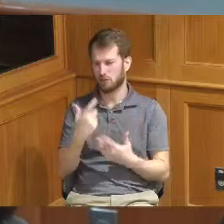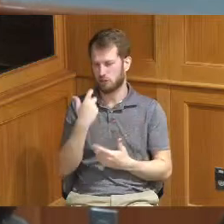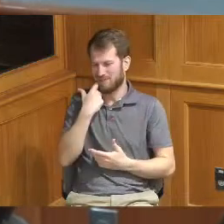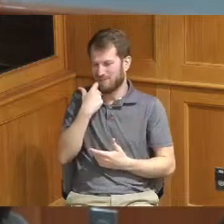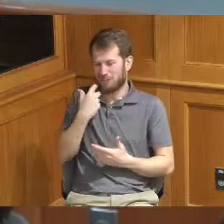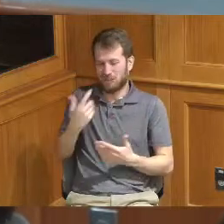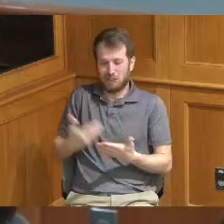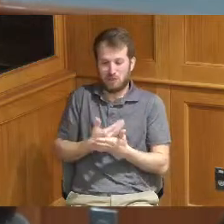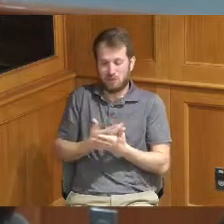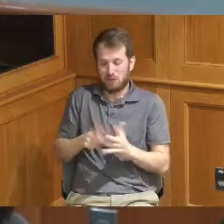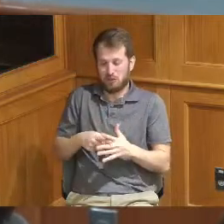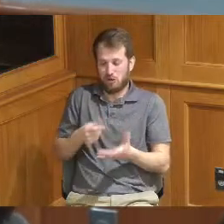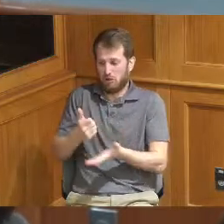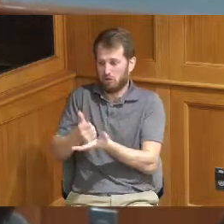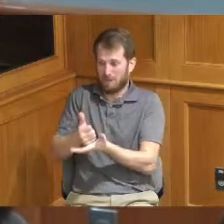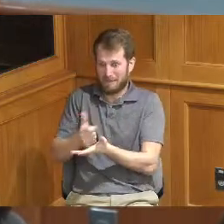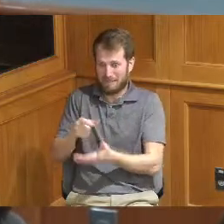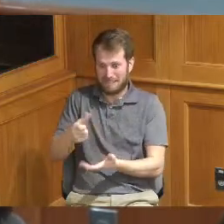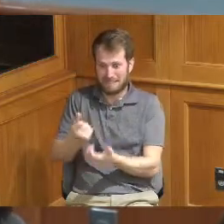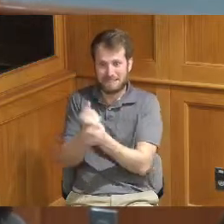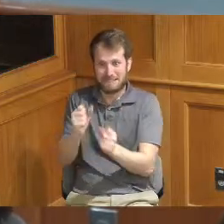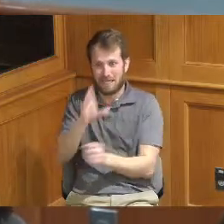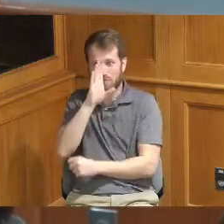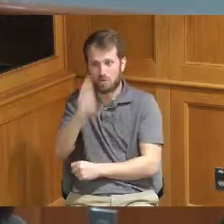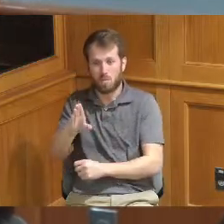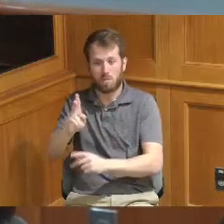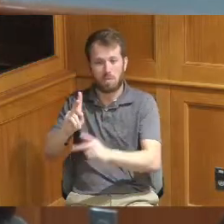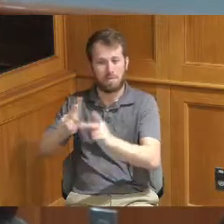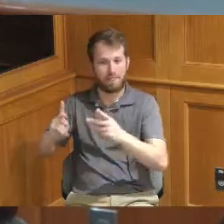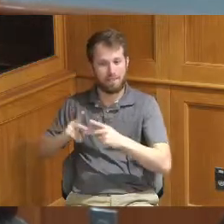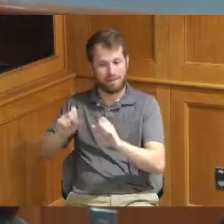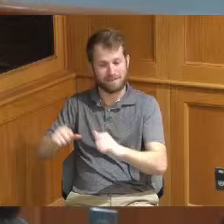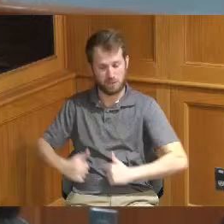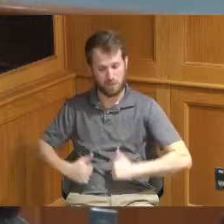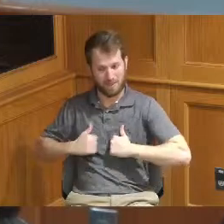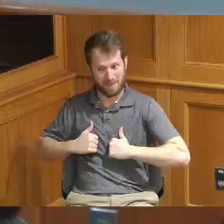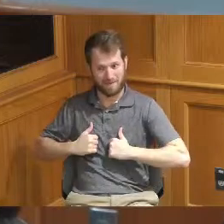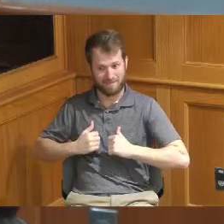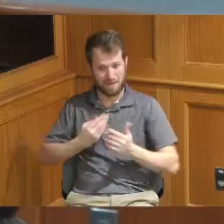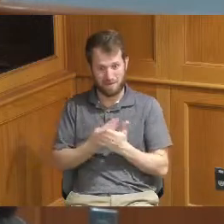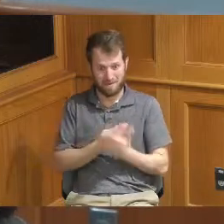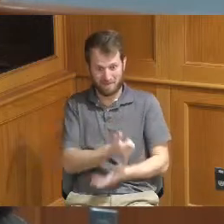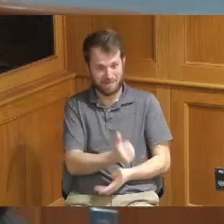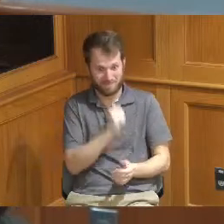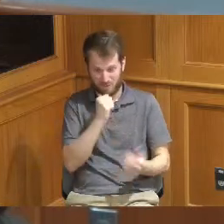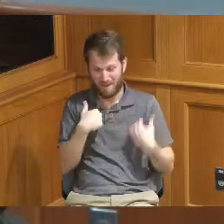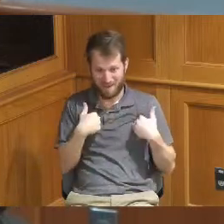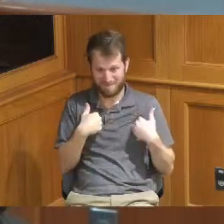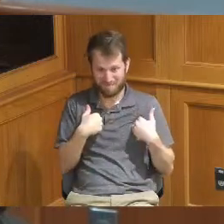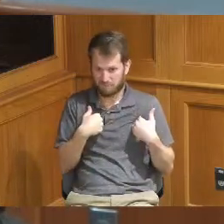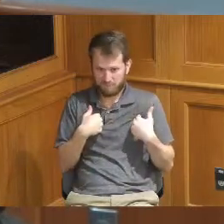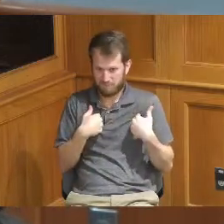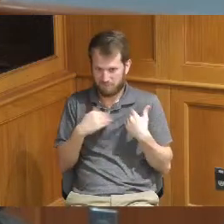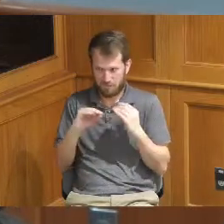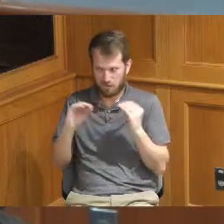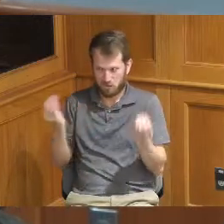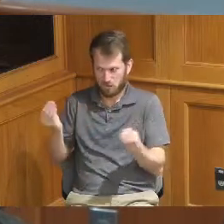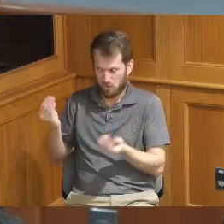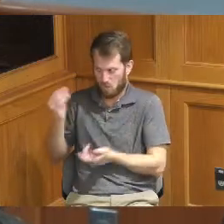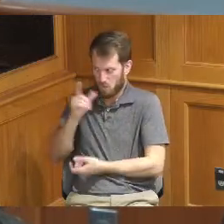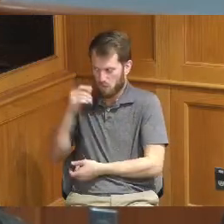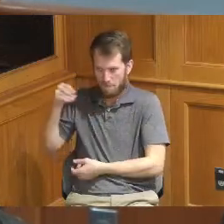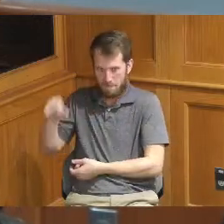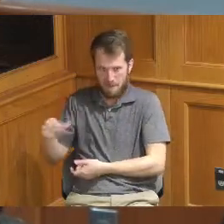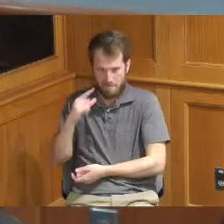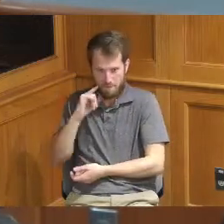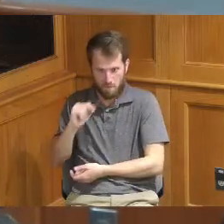need a safe, sober place to live, if they don't have the funds to do that, there is nowhere that pays for that, right? So we're